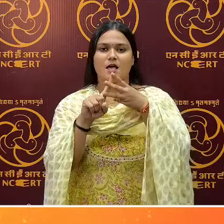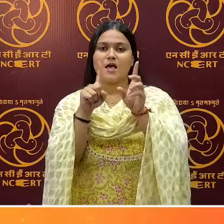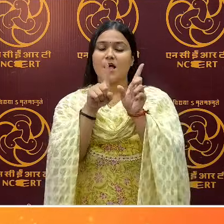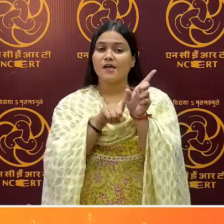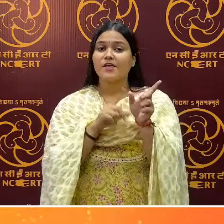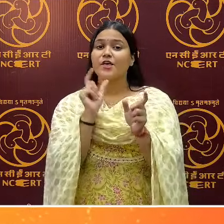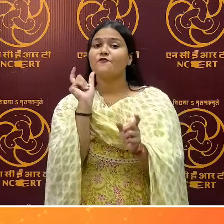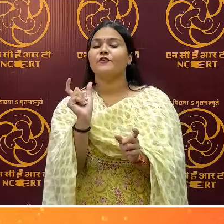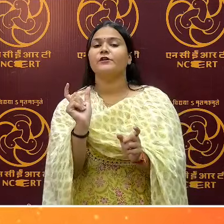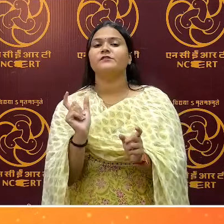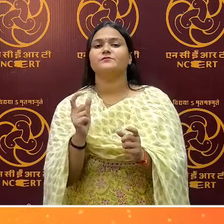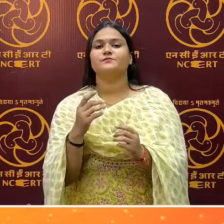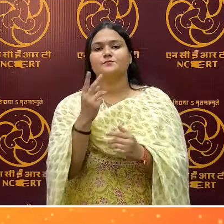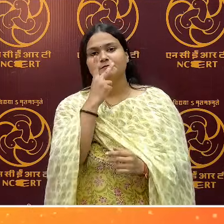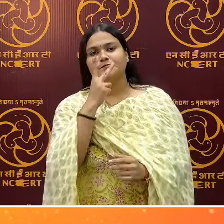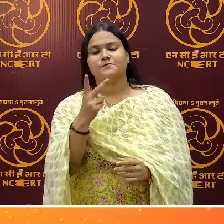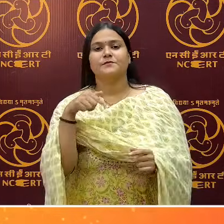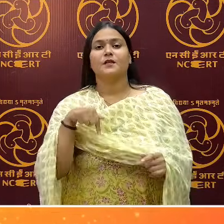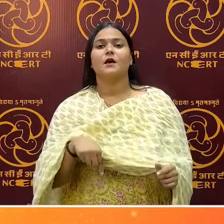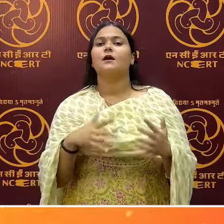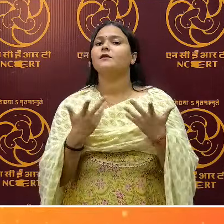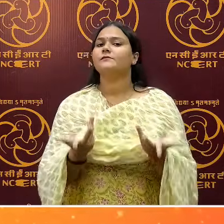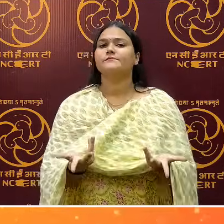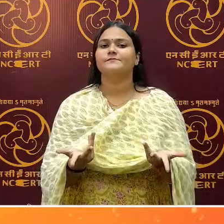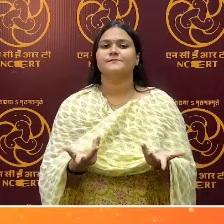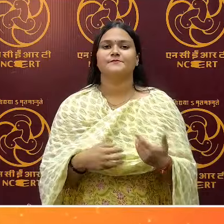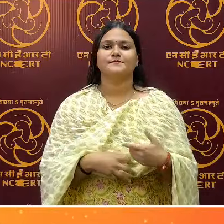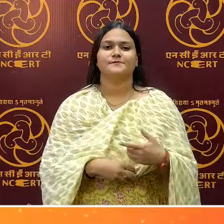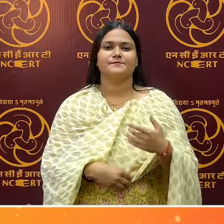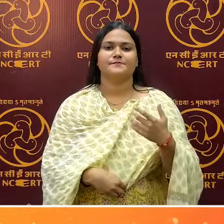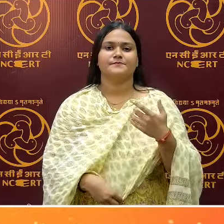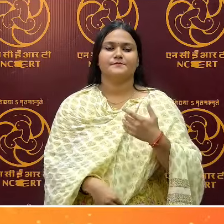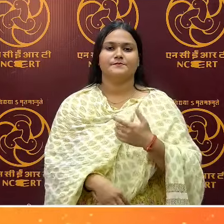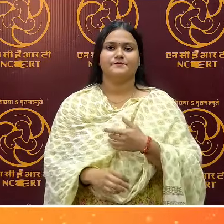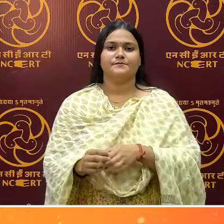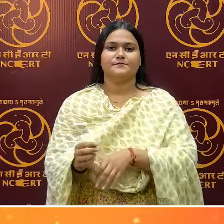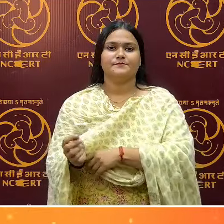look at it. So today's keywords are